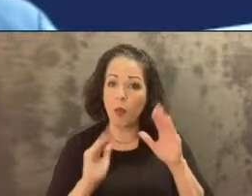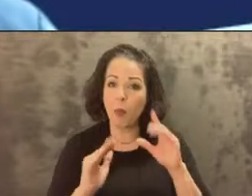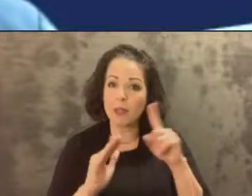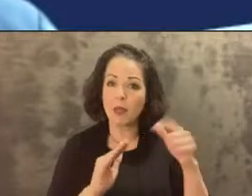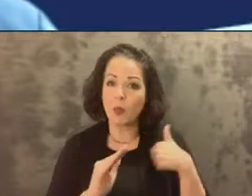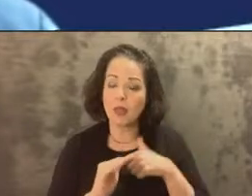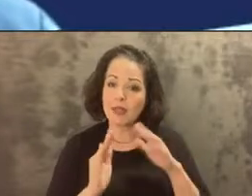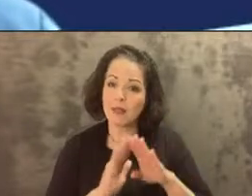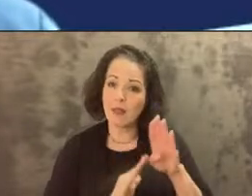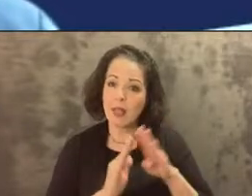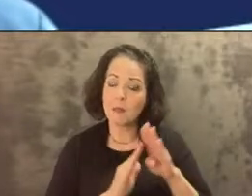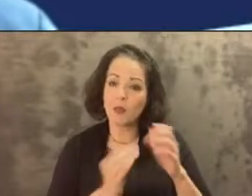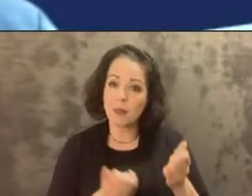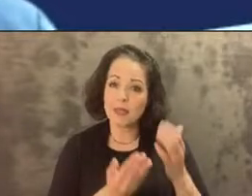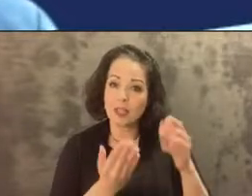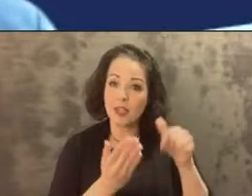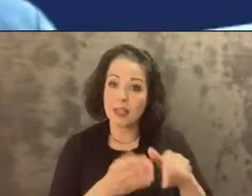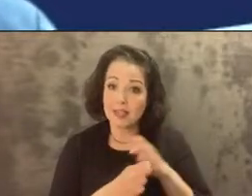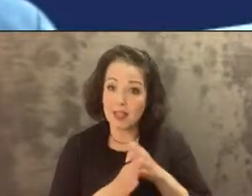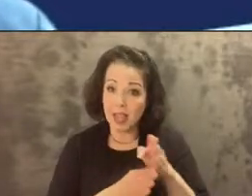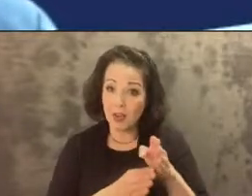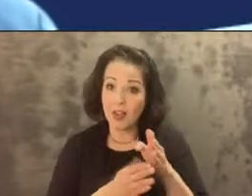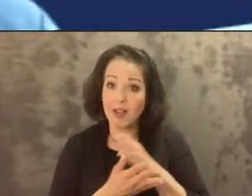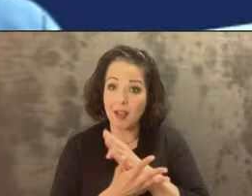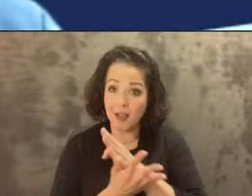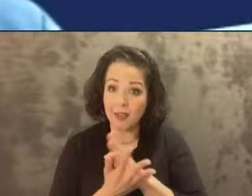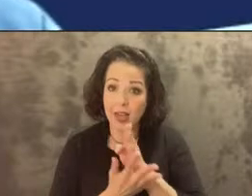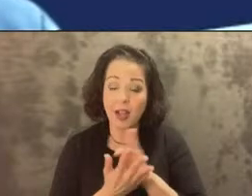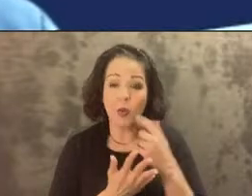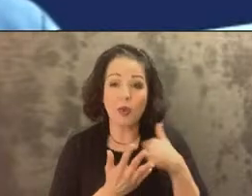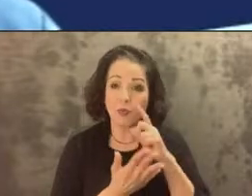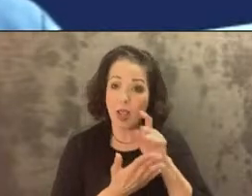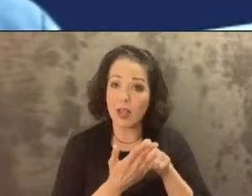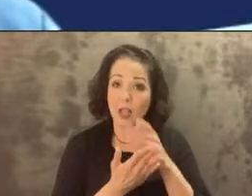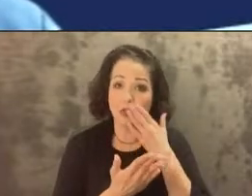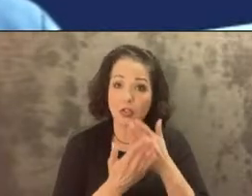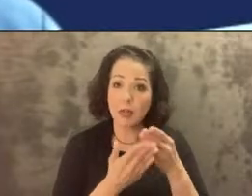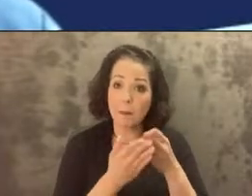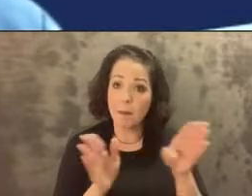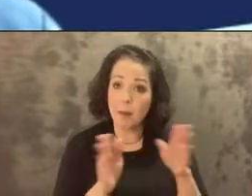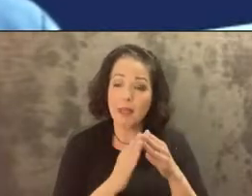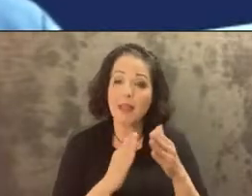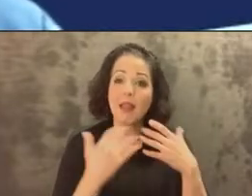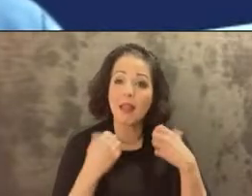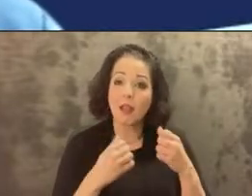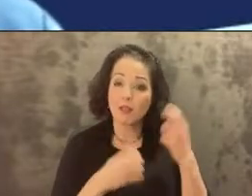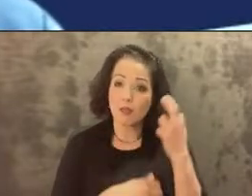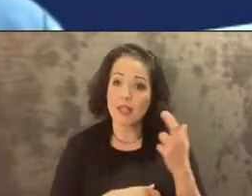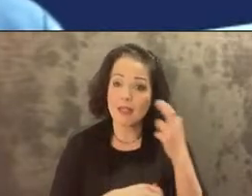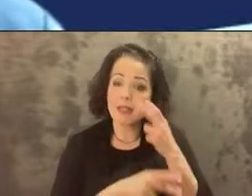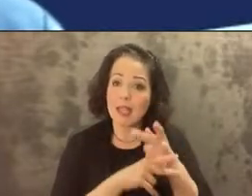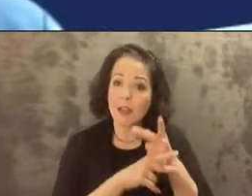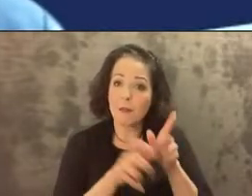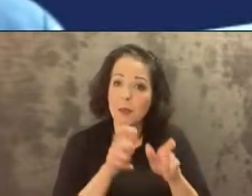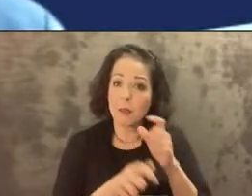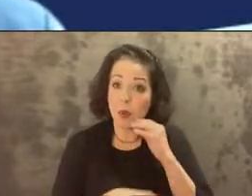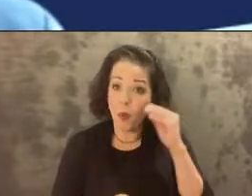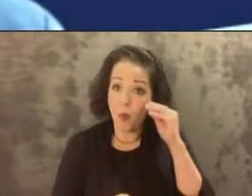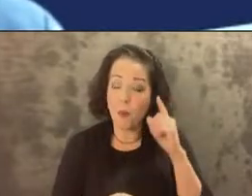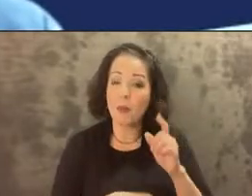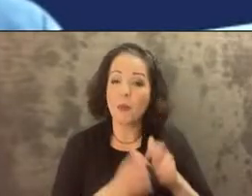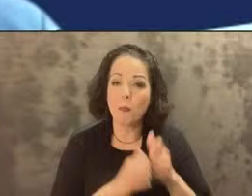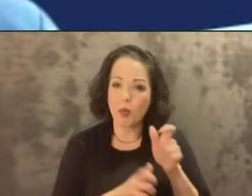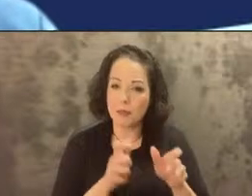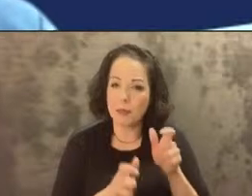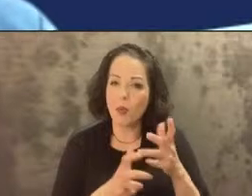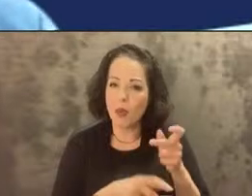recommendations in this area, we recognize that there's good public health reasons to take care of people at home, which is where most people want to be taken